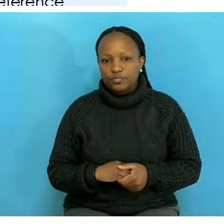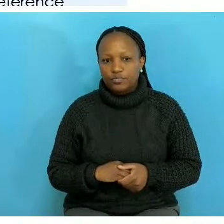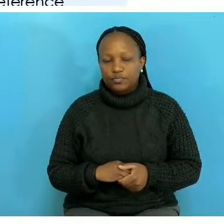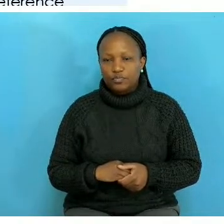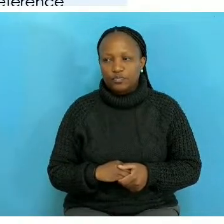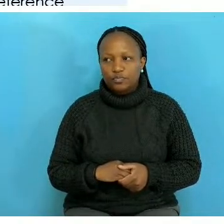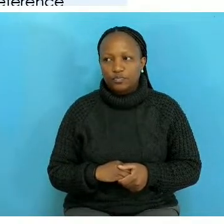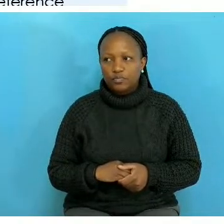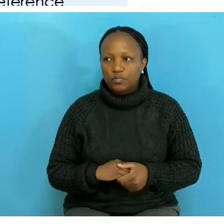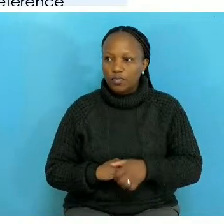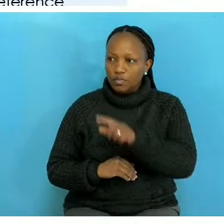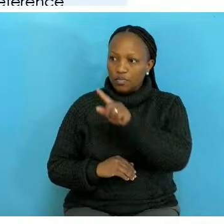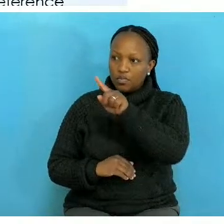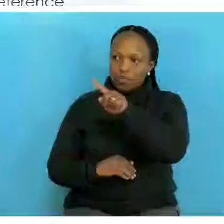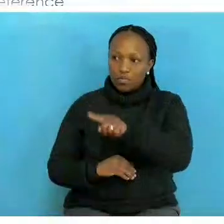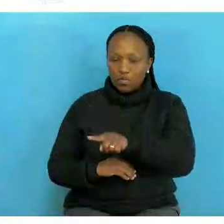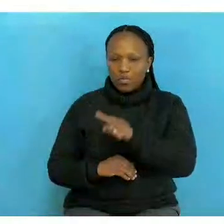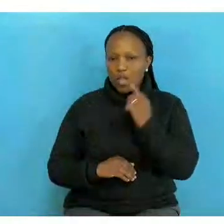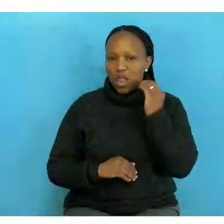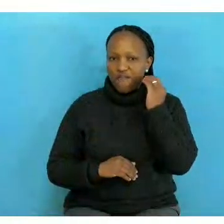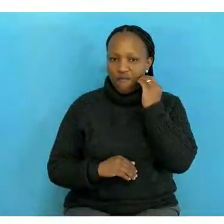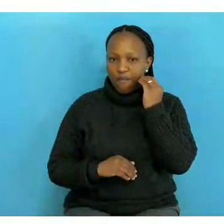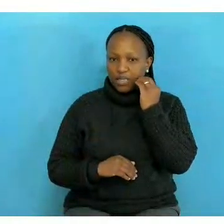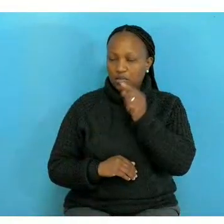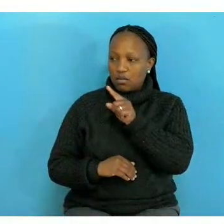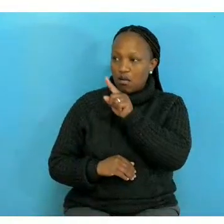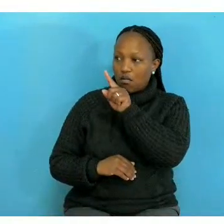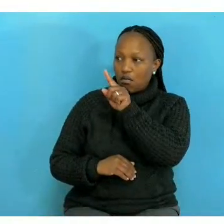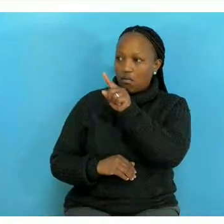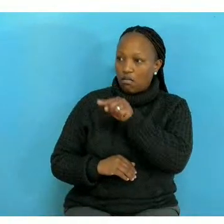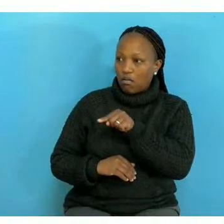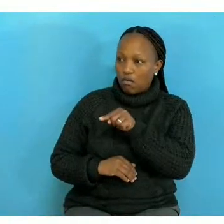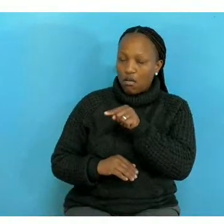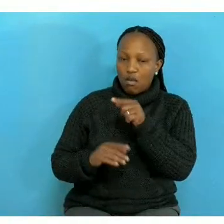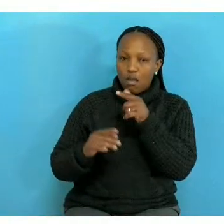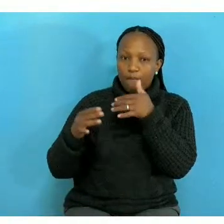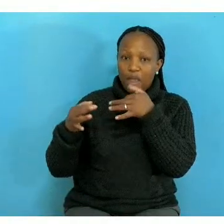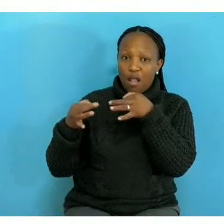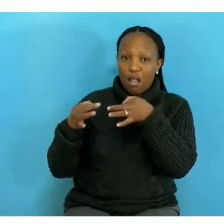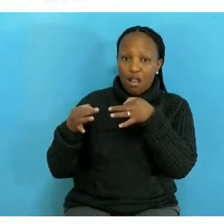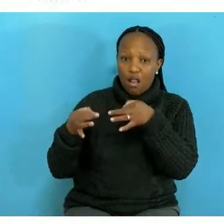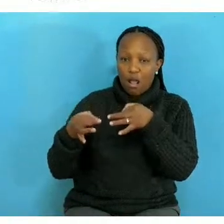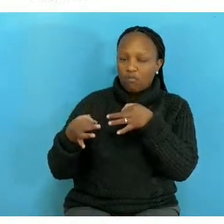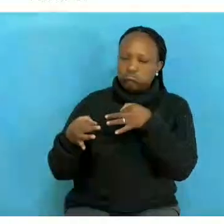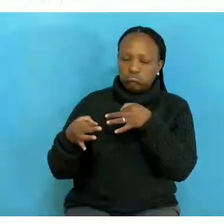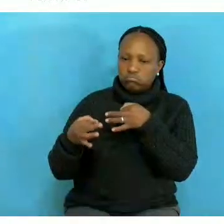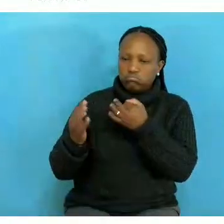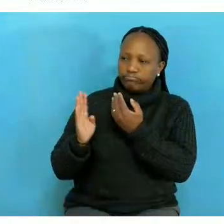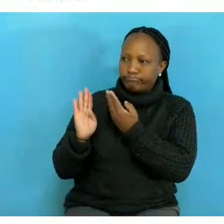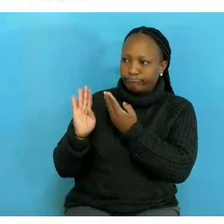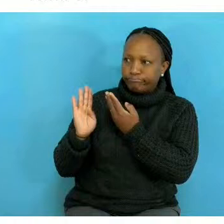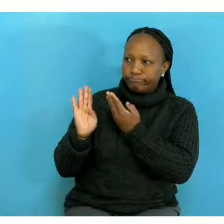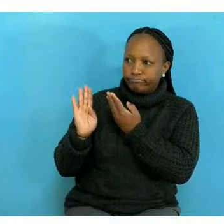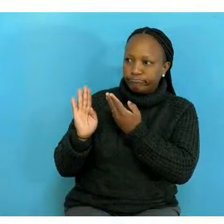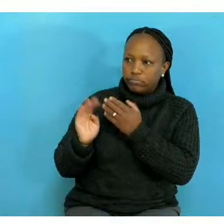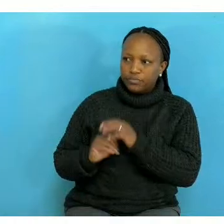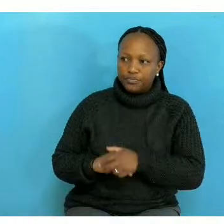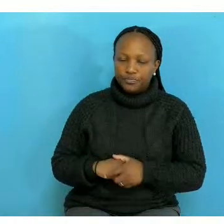These are the details. I won't go through the details.